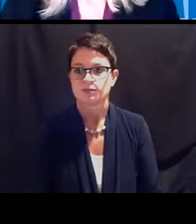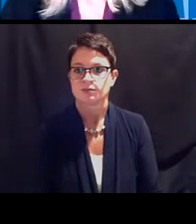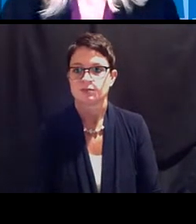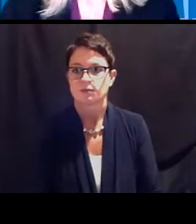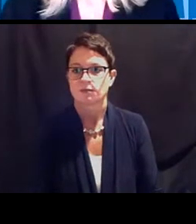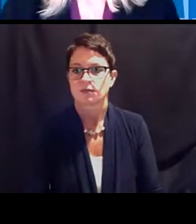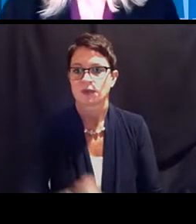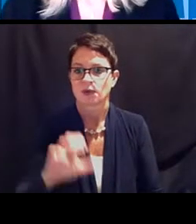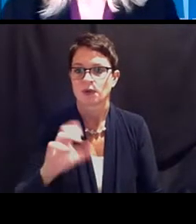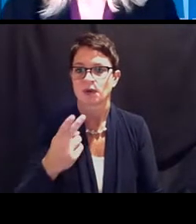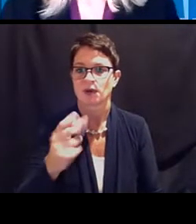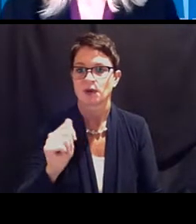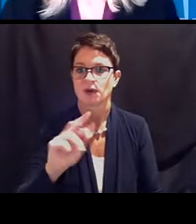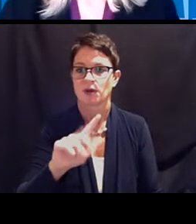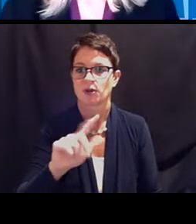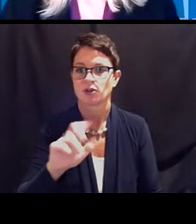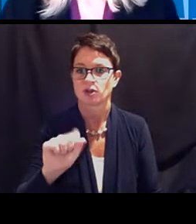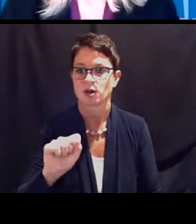Charles D'Souza.